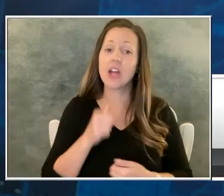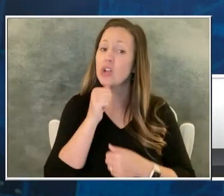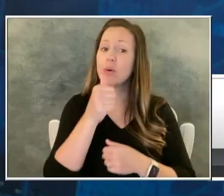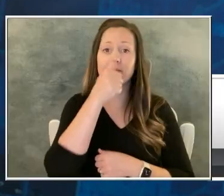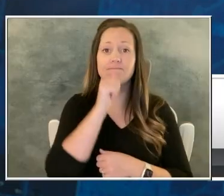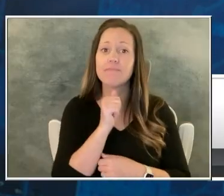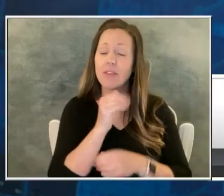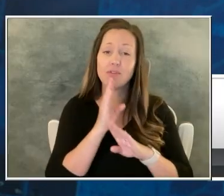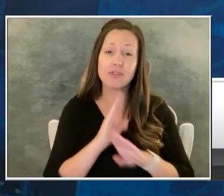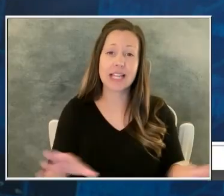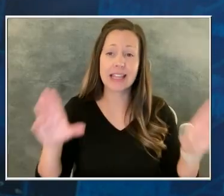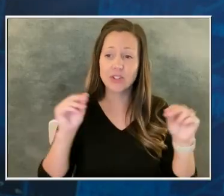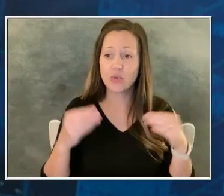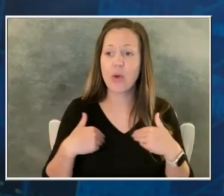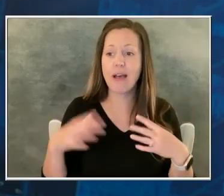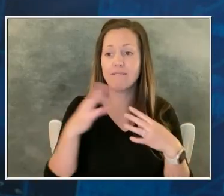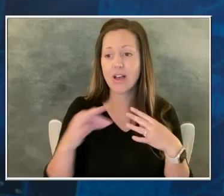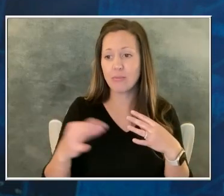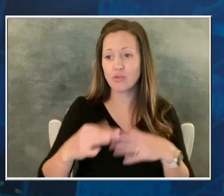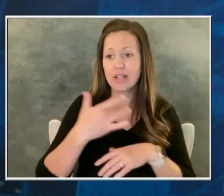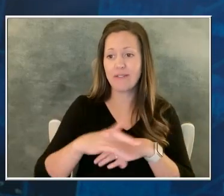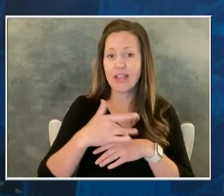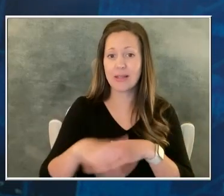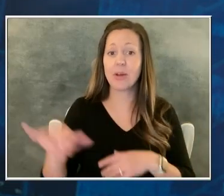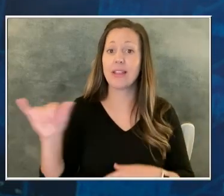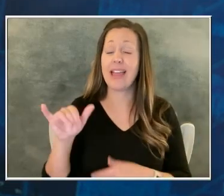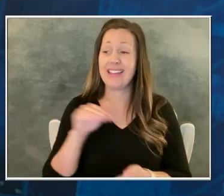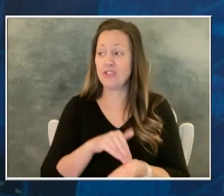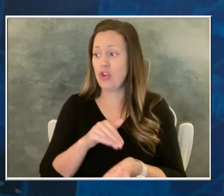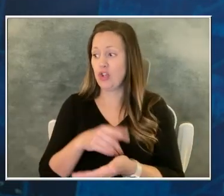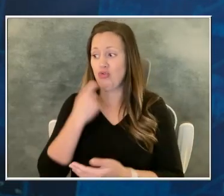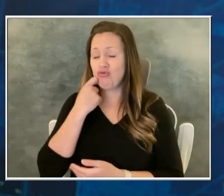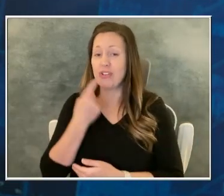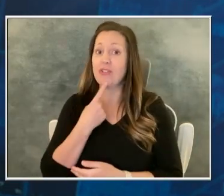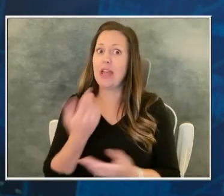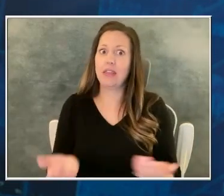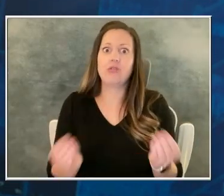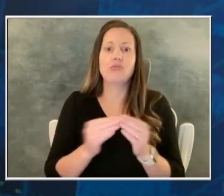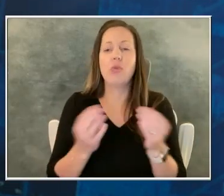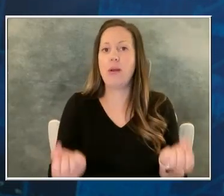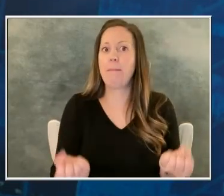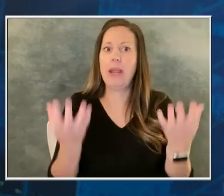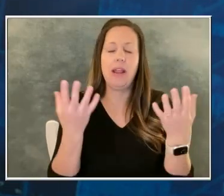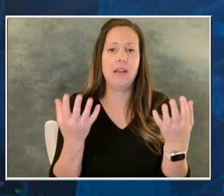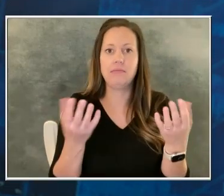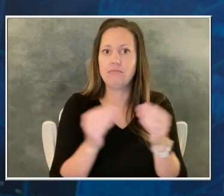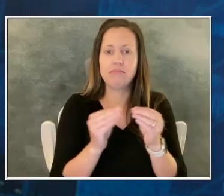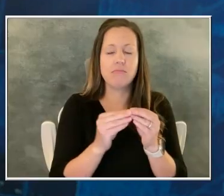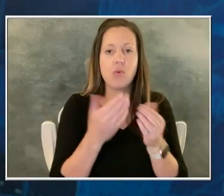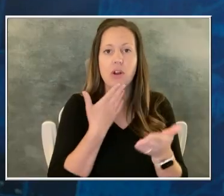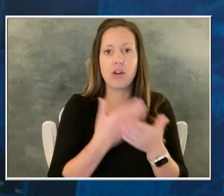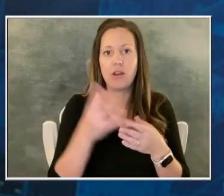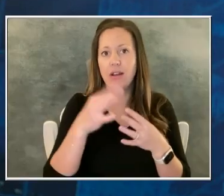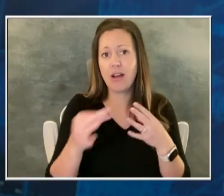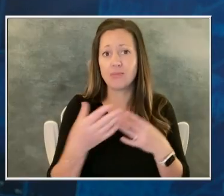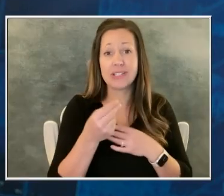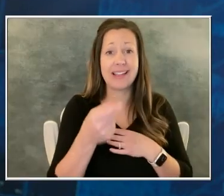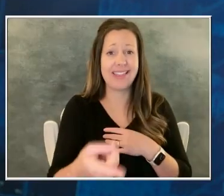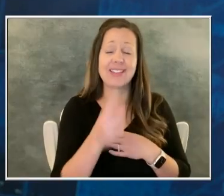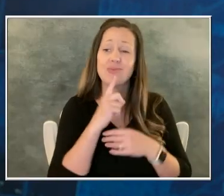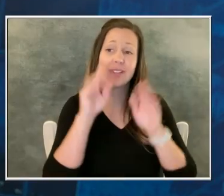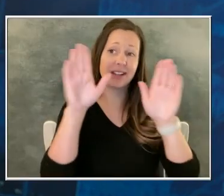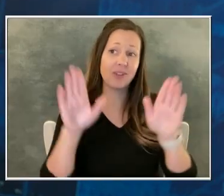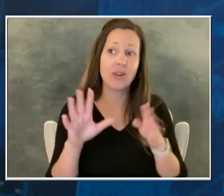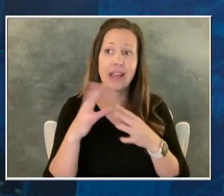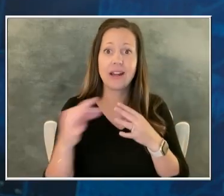are options, and like Dr. Latif said, there's more and more good options, and TendoNova is a terrific option, I think. Very quick